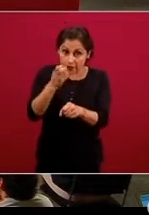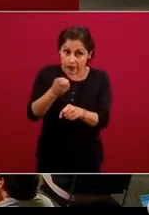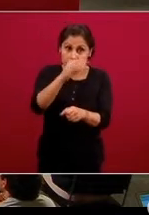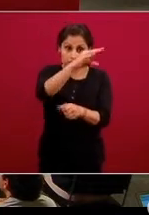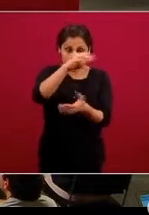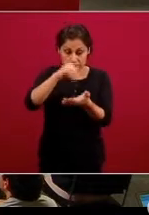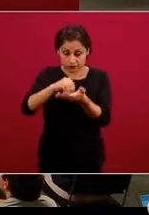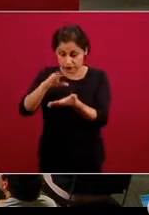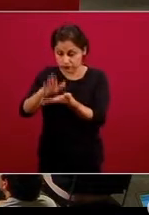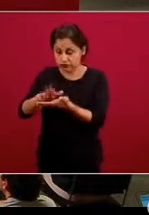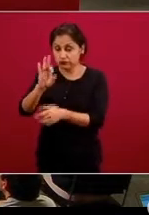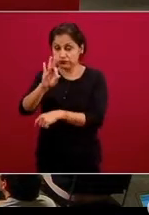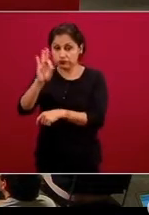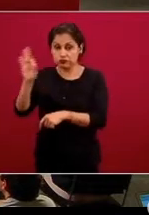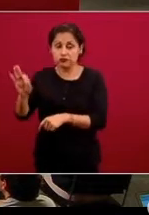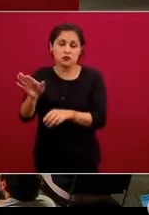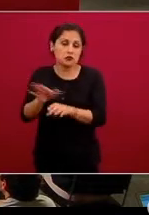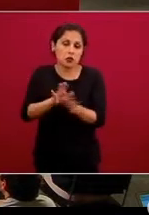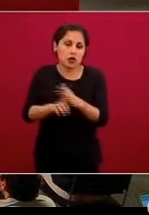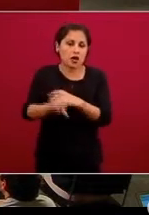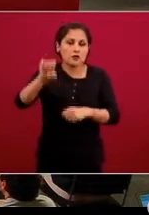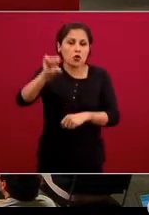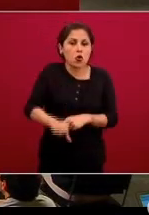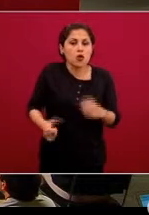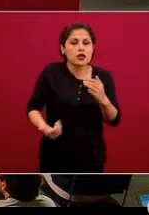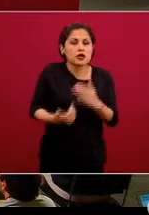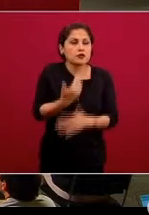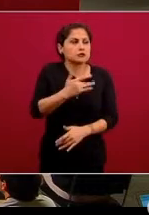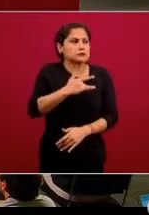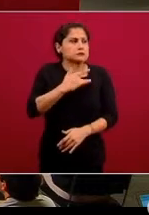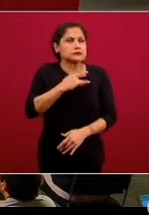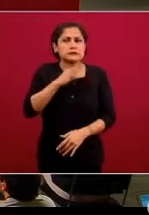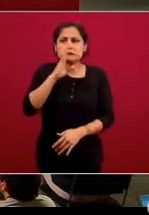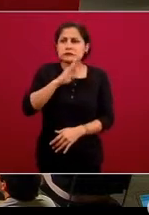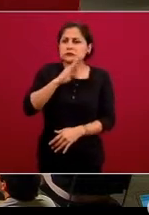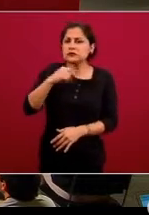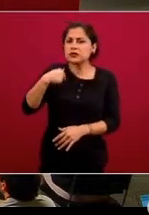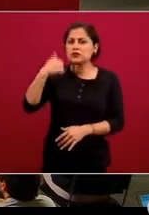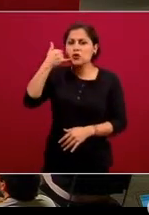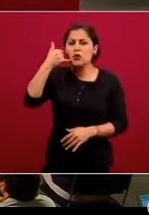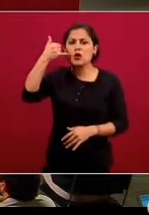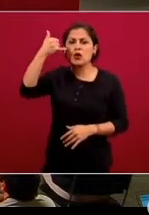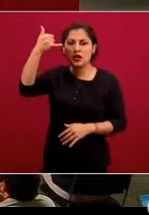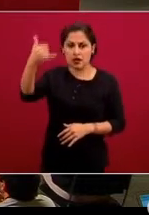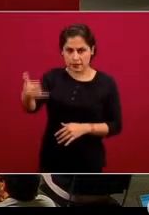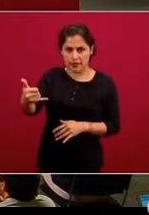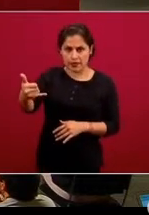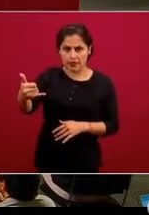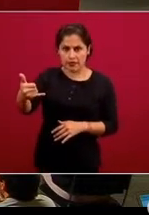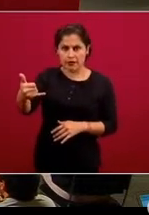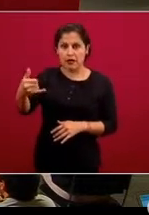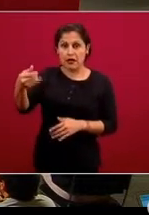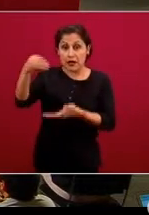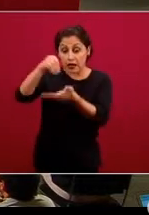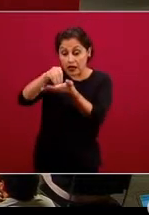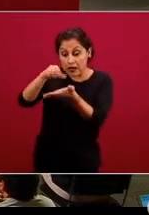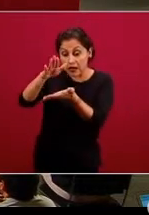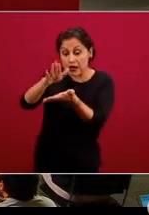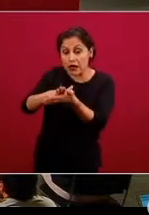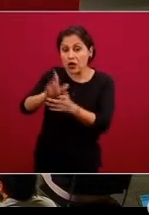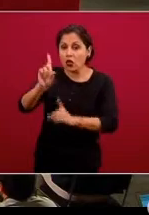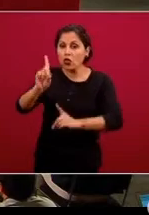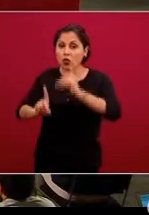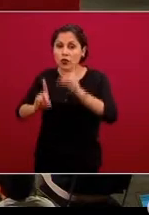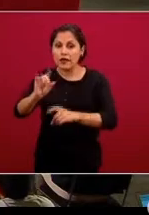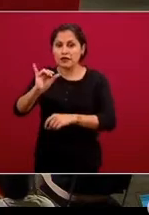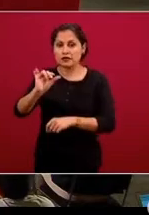attention, are still registered on here because they registered their symptoms, even though they didn't